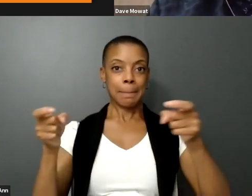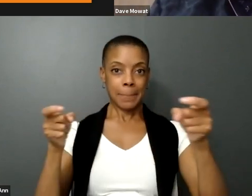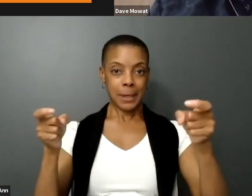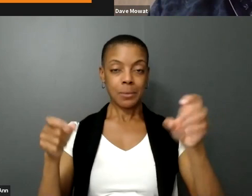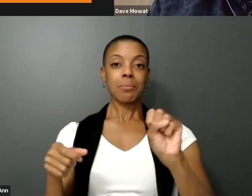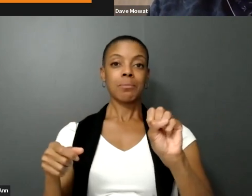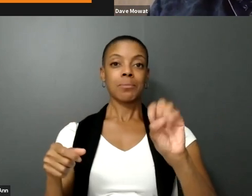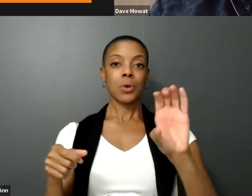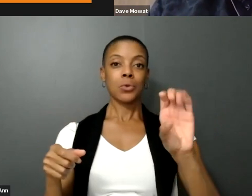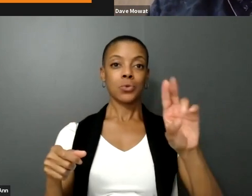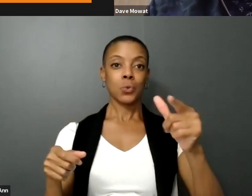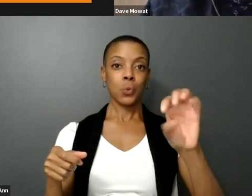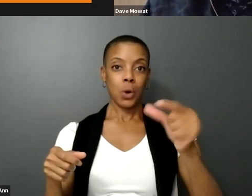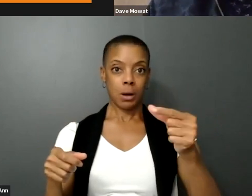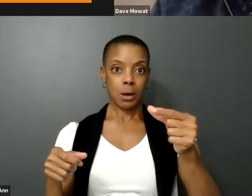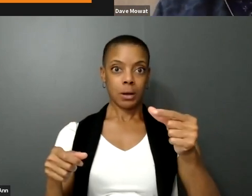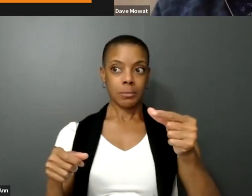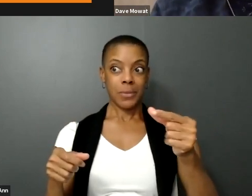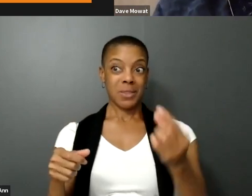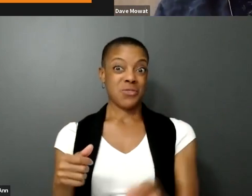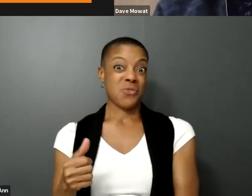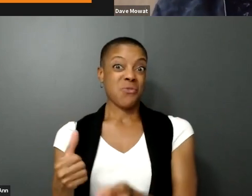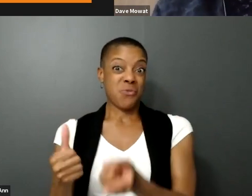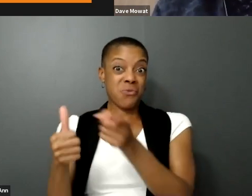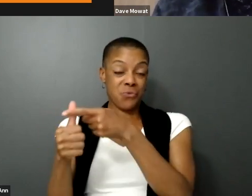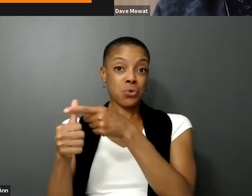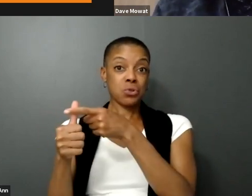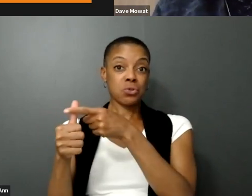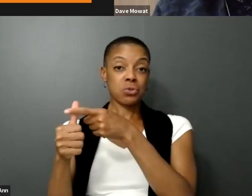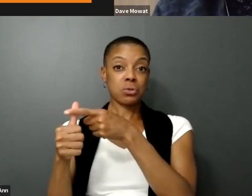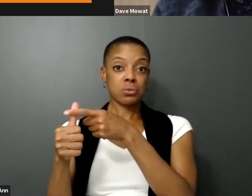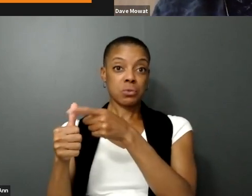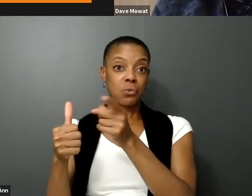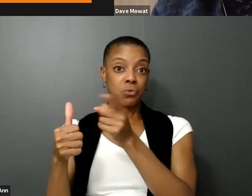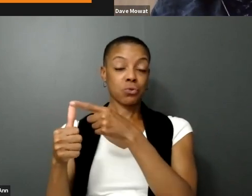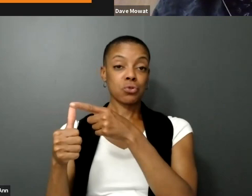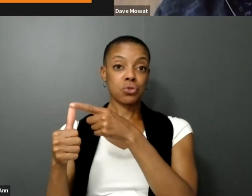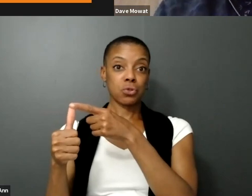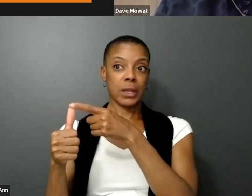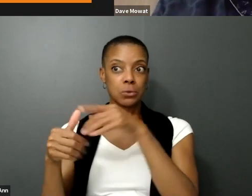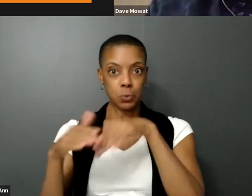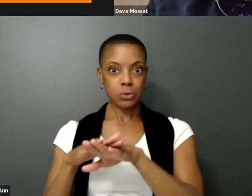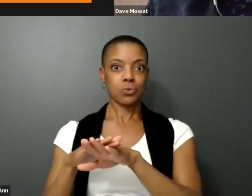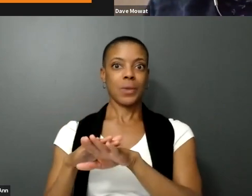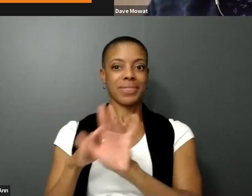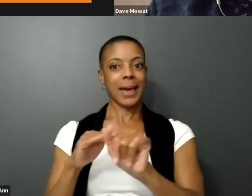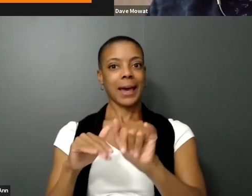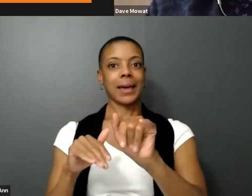14 First Nations in Canada to enter into the original First Nations Land Management Act